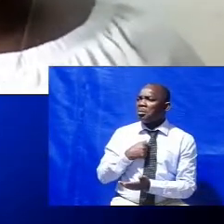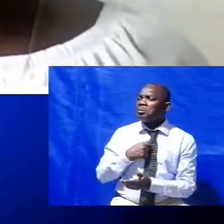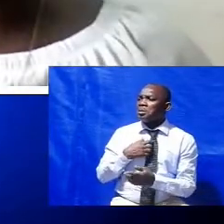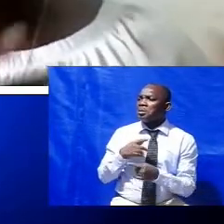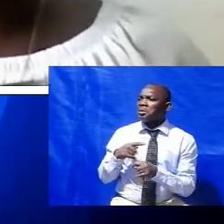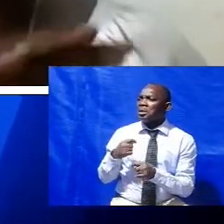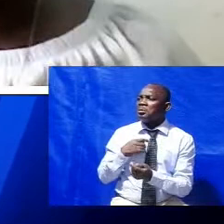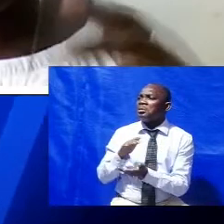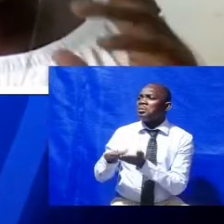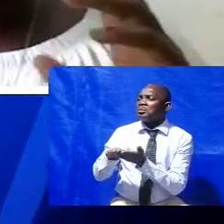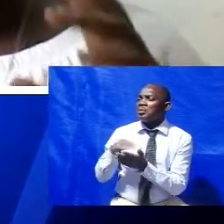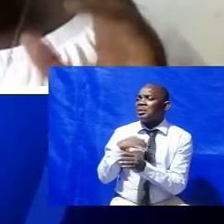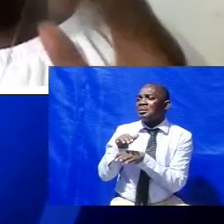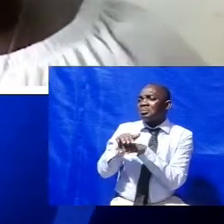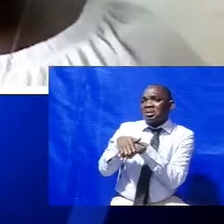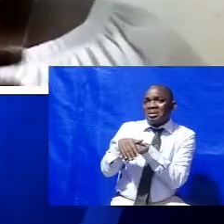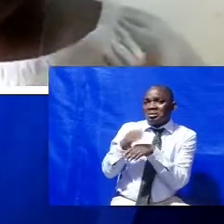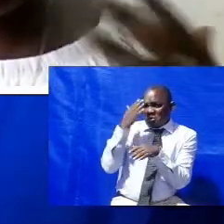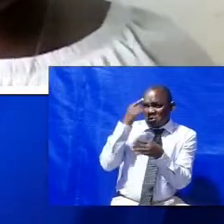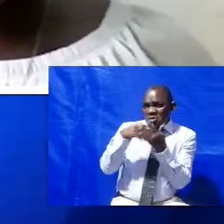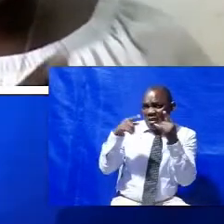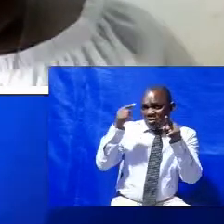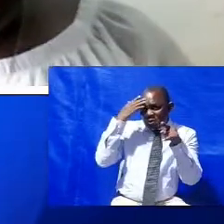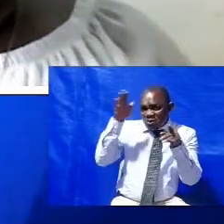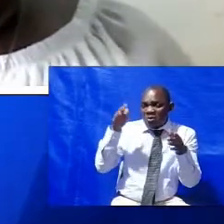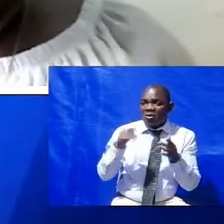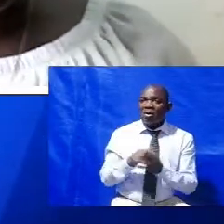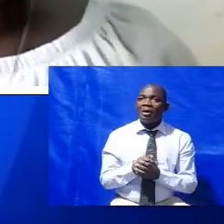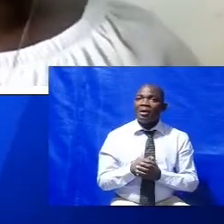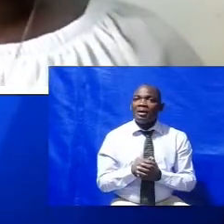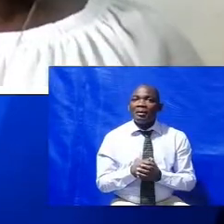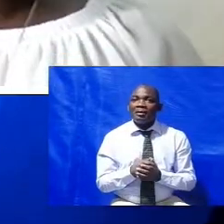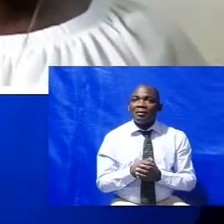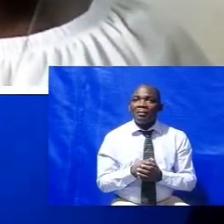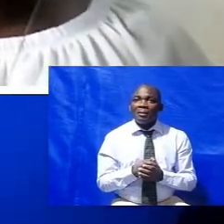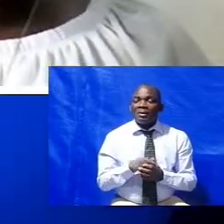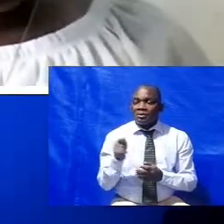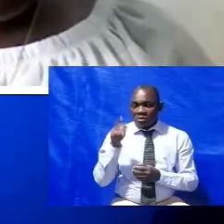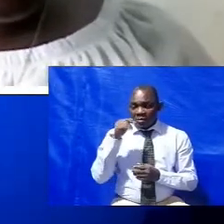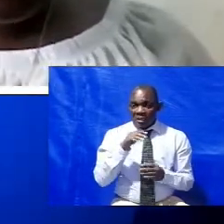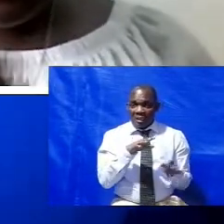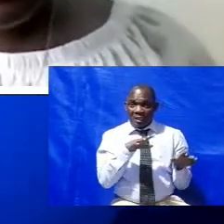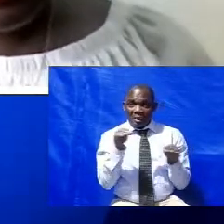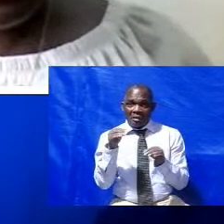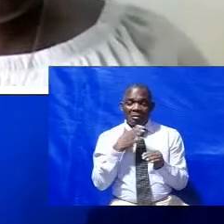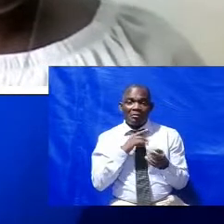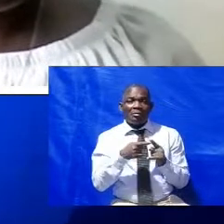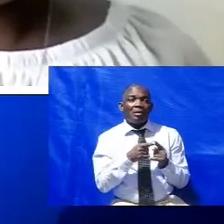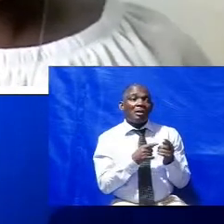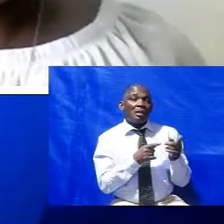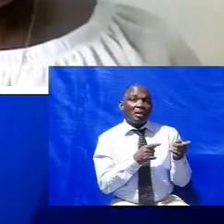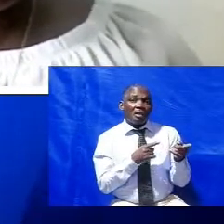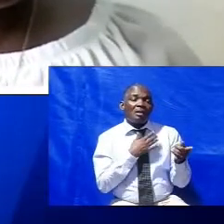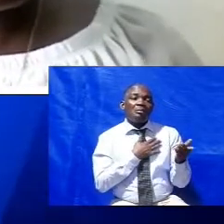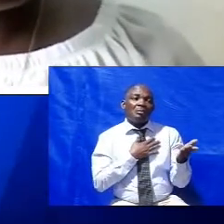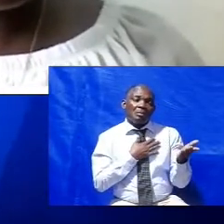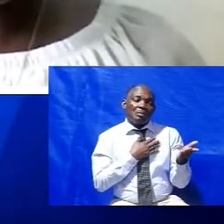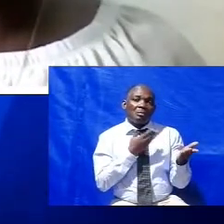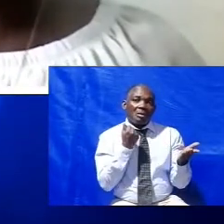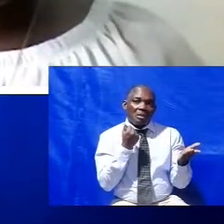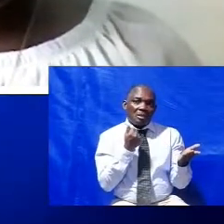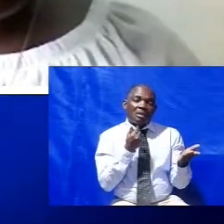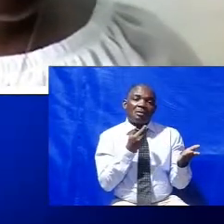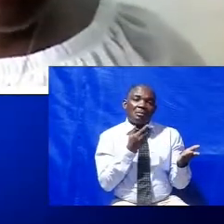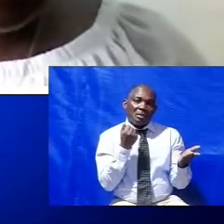about? I'm trying and pretending that I don't know what was happening. So When he left, my friend just told me,